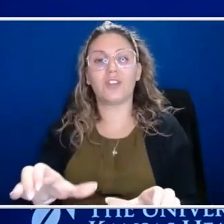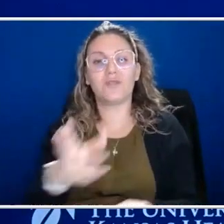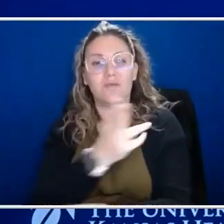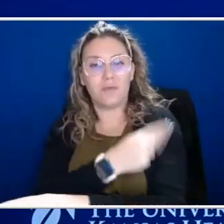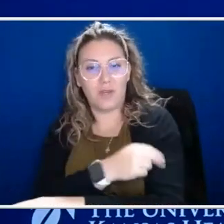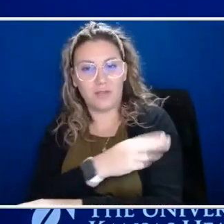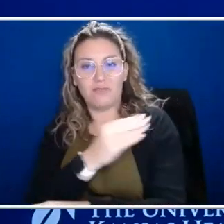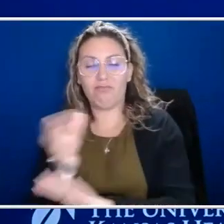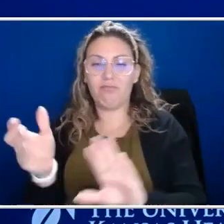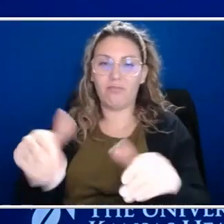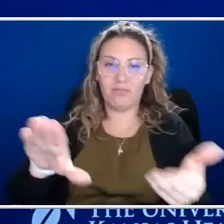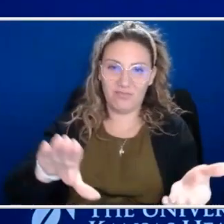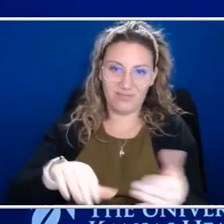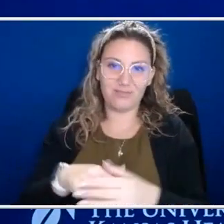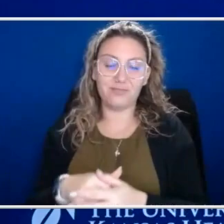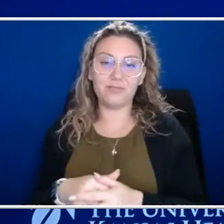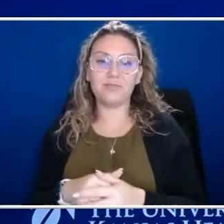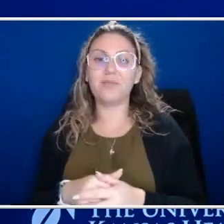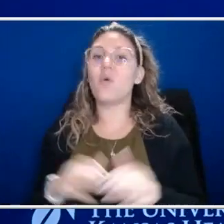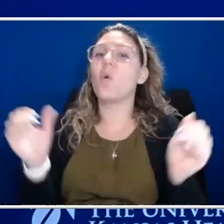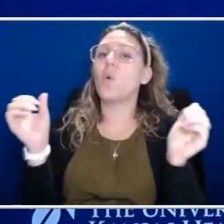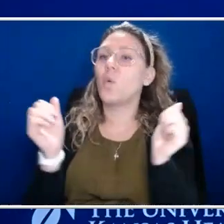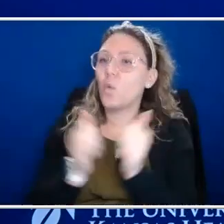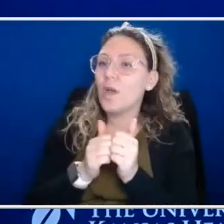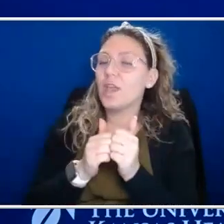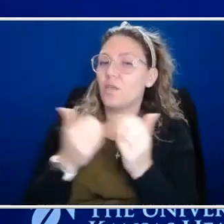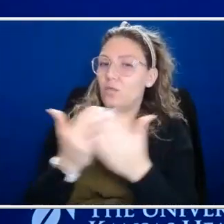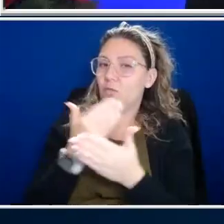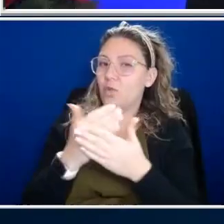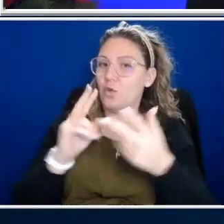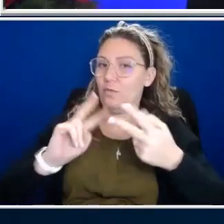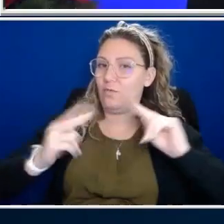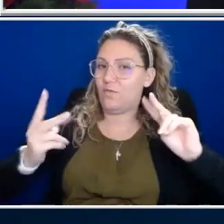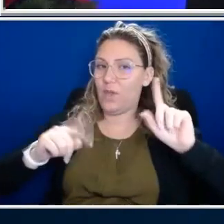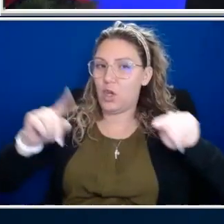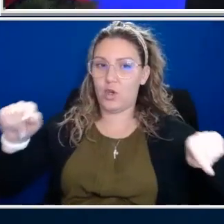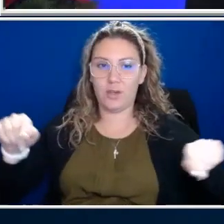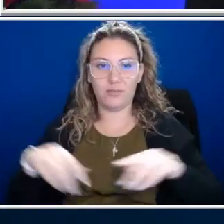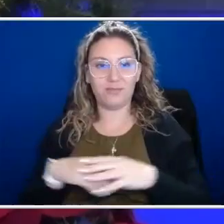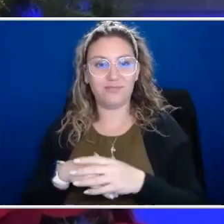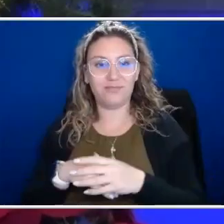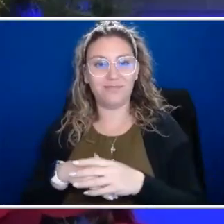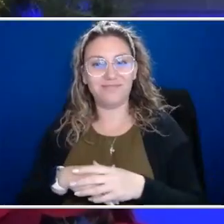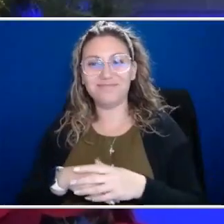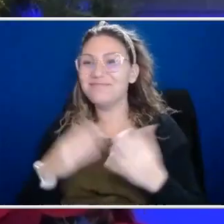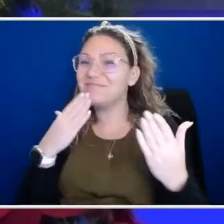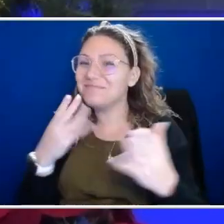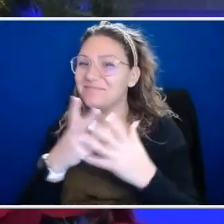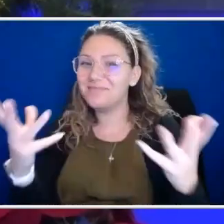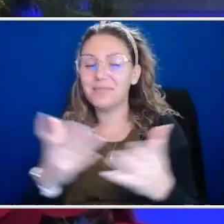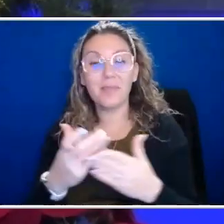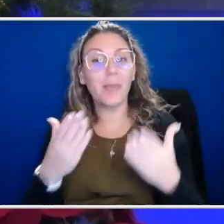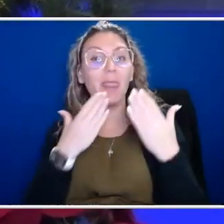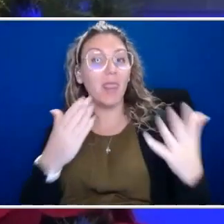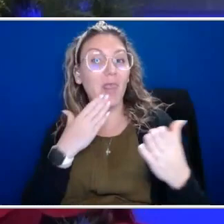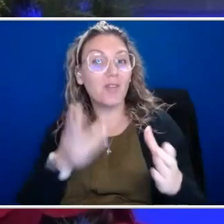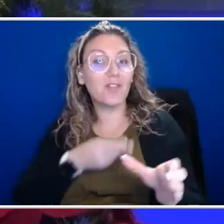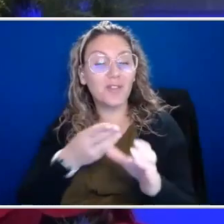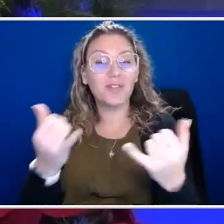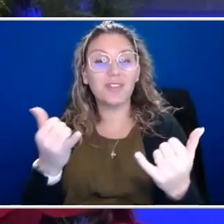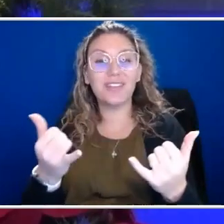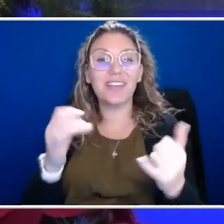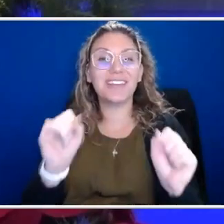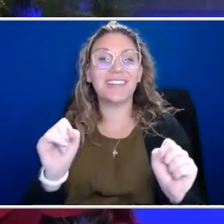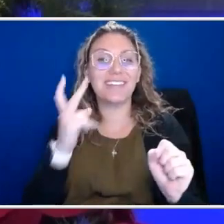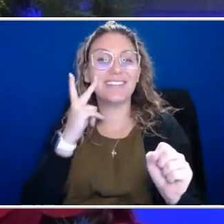death, even with the circulating variants from all the data that we have currently. Doc Hawk, thanks so much, and thank you for being with us today. You can catch our updates anytime